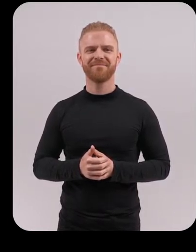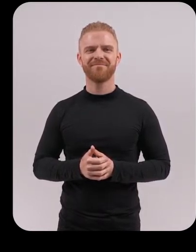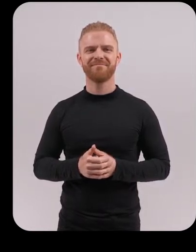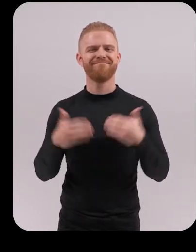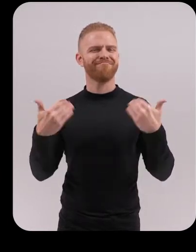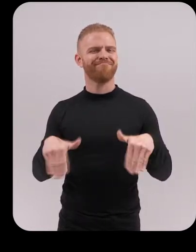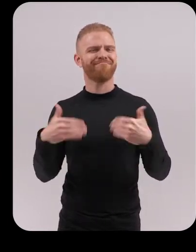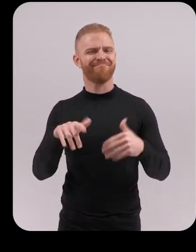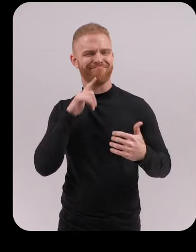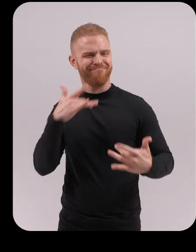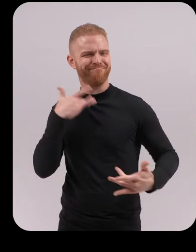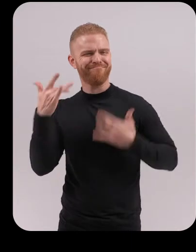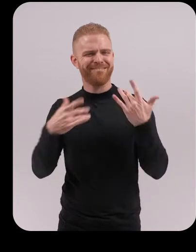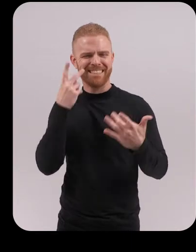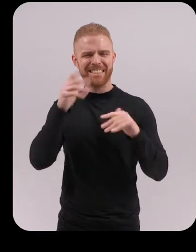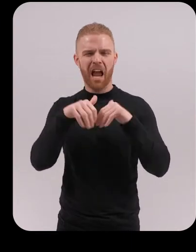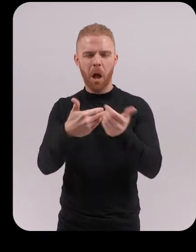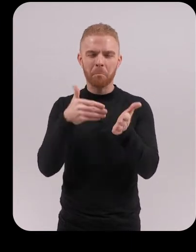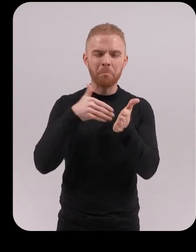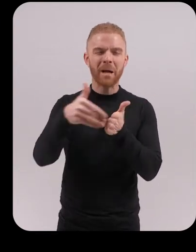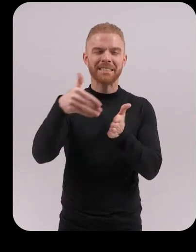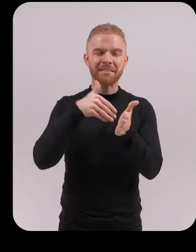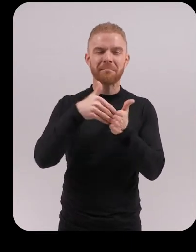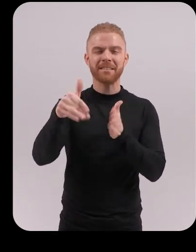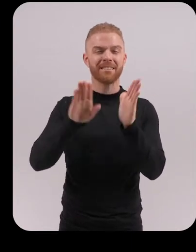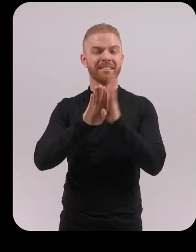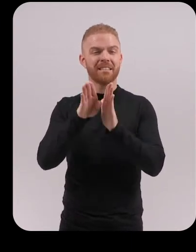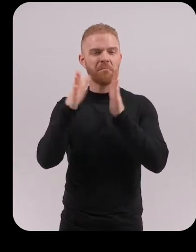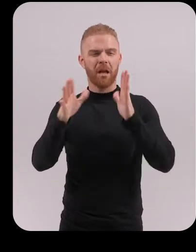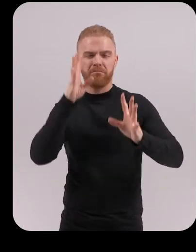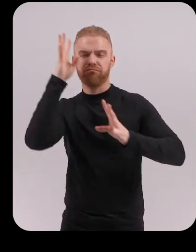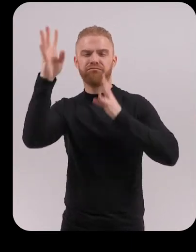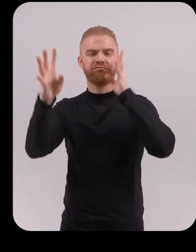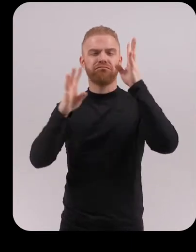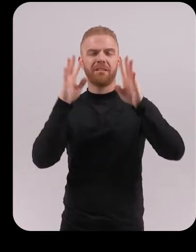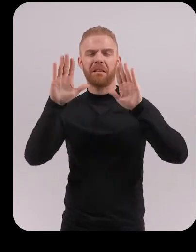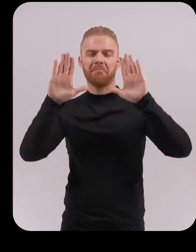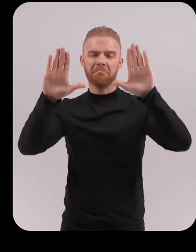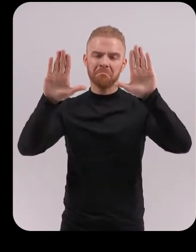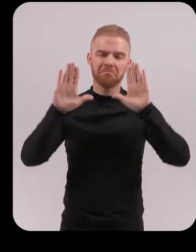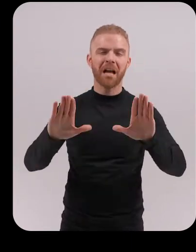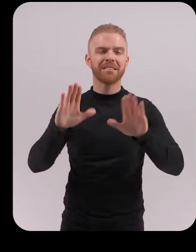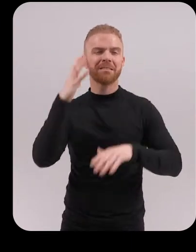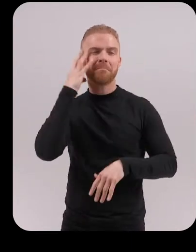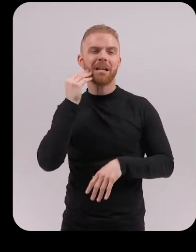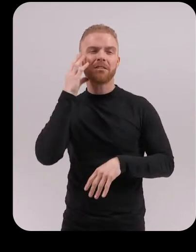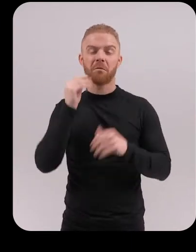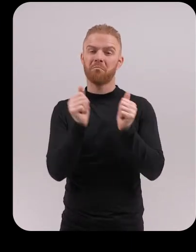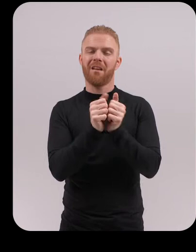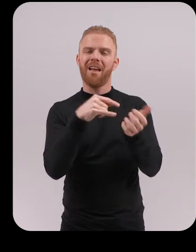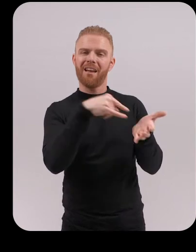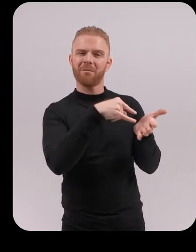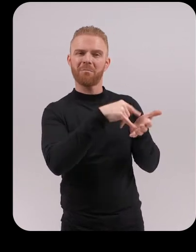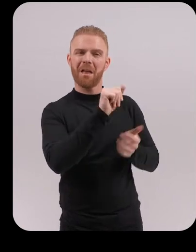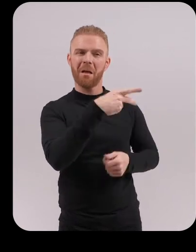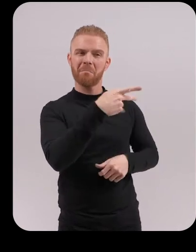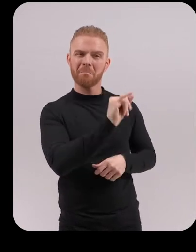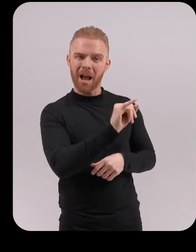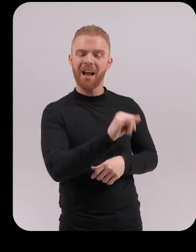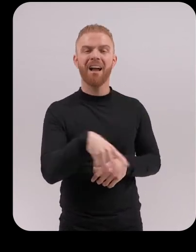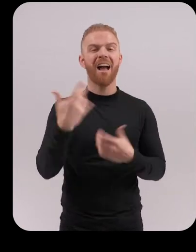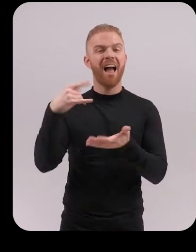It is so exciting to see how millions of developers create amazing experiences with Android APIs